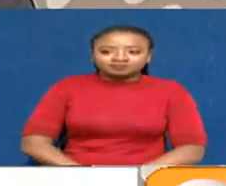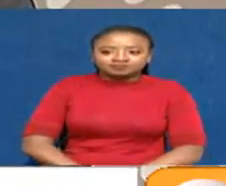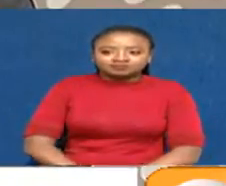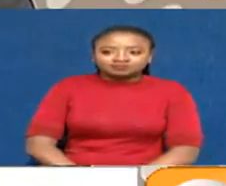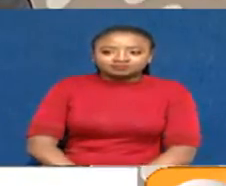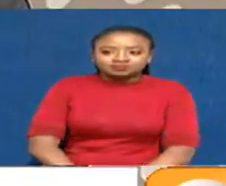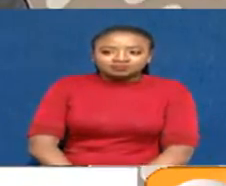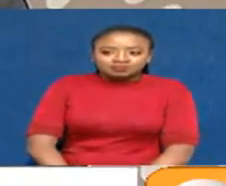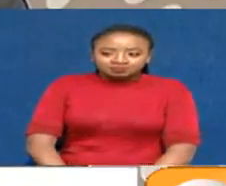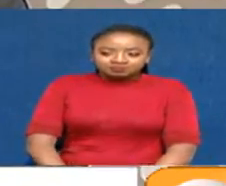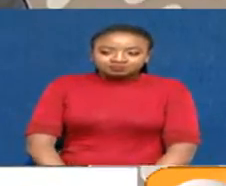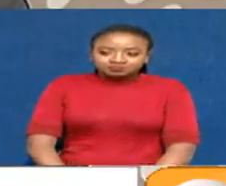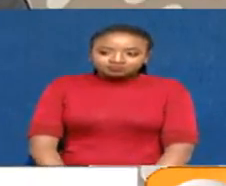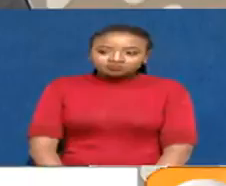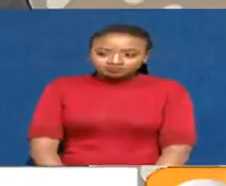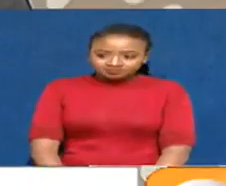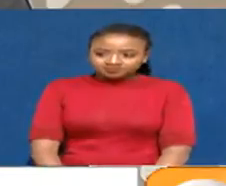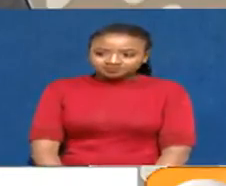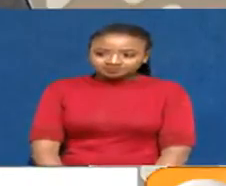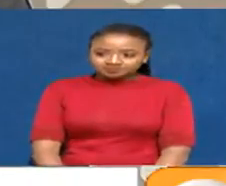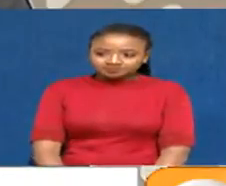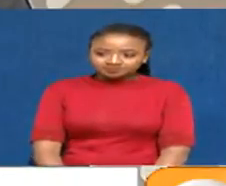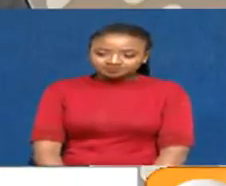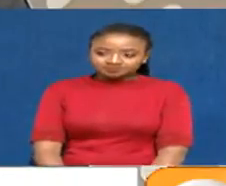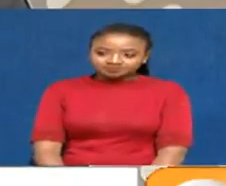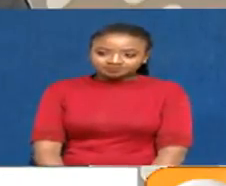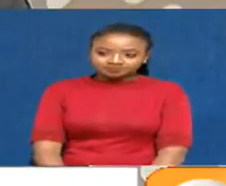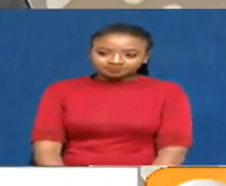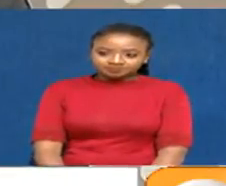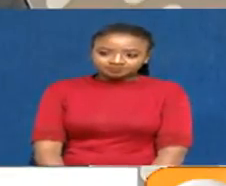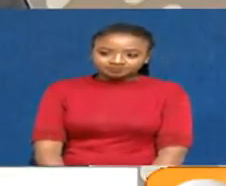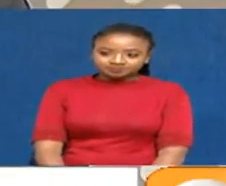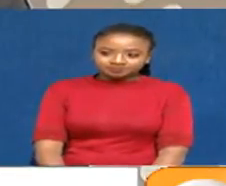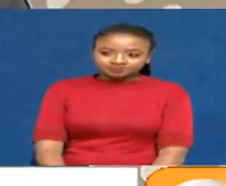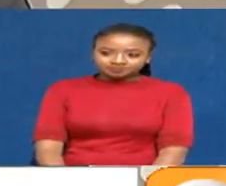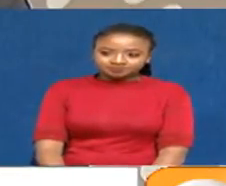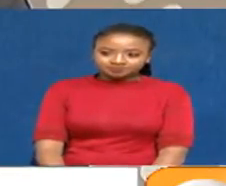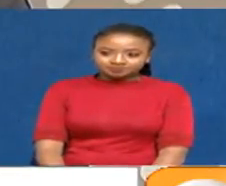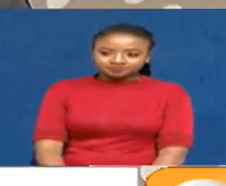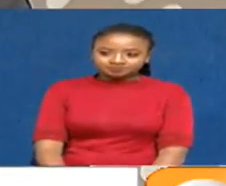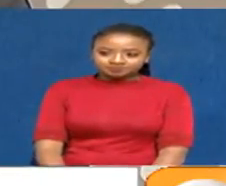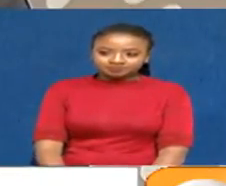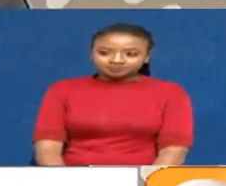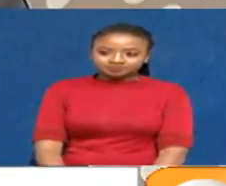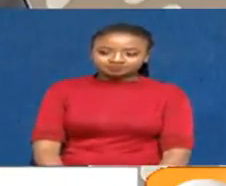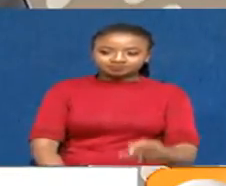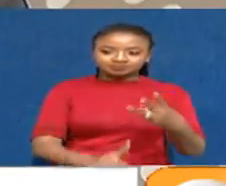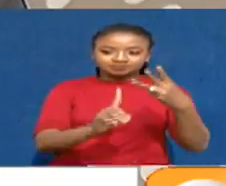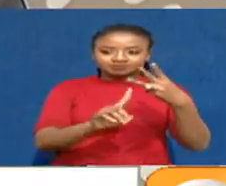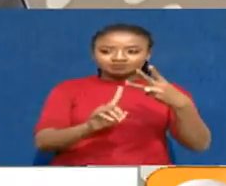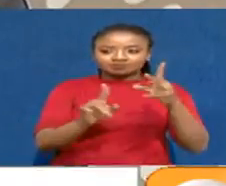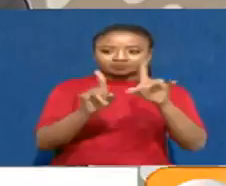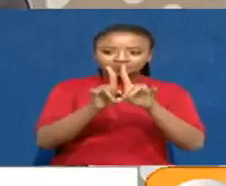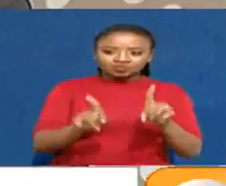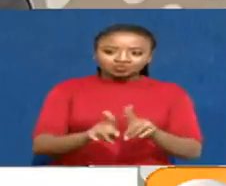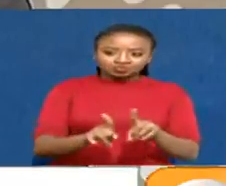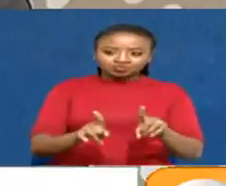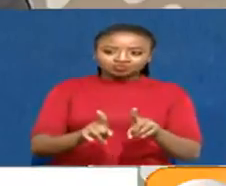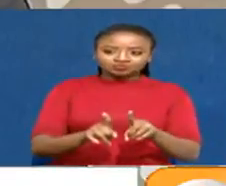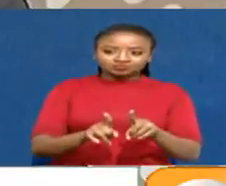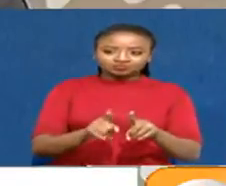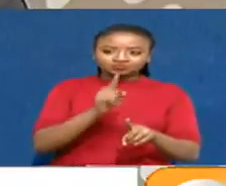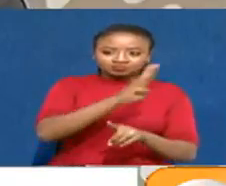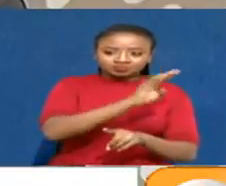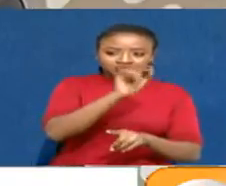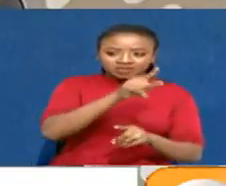they can get the punishment. Because the central bank is the one monitoring. At the same time, this